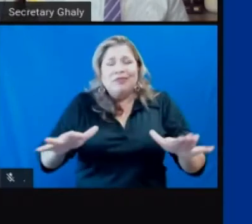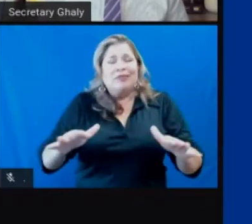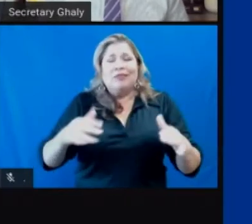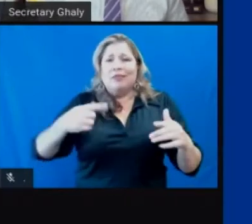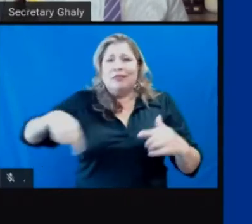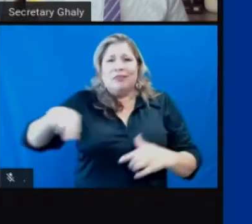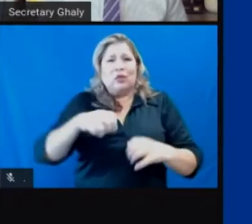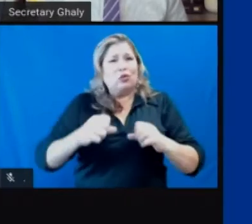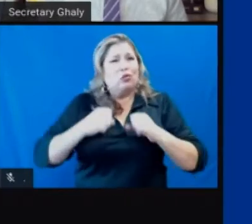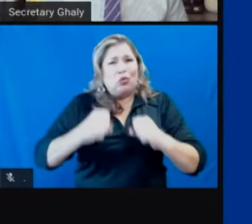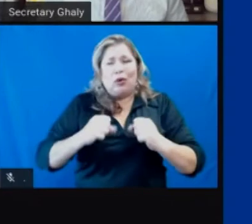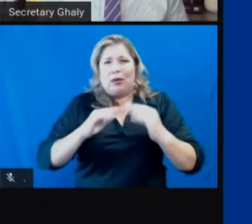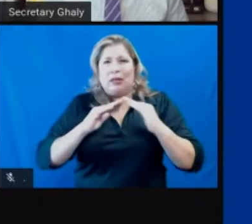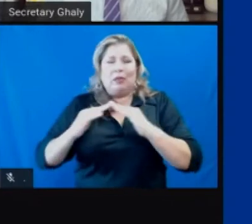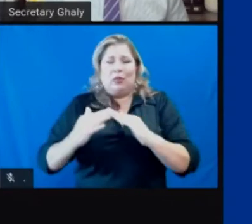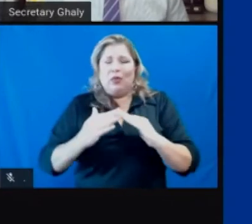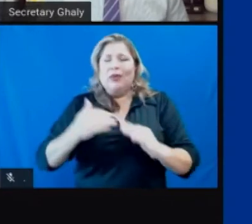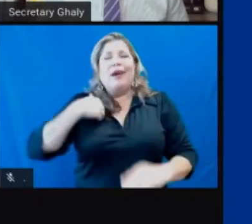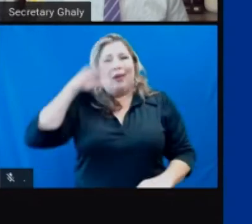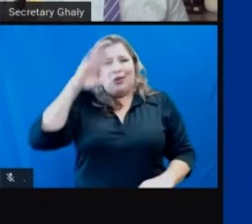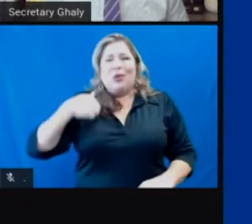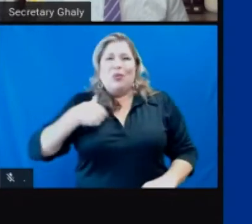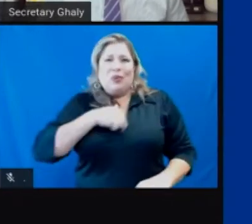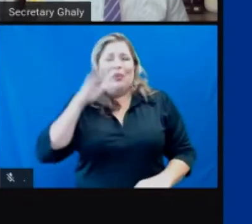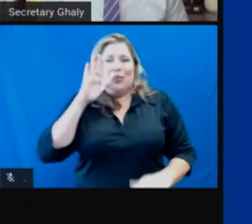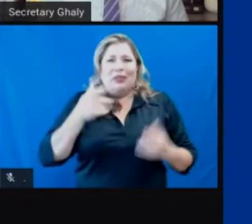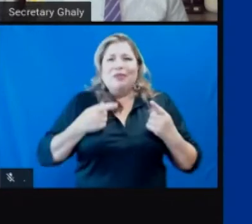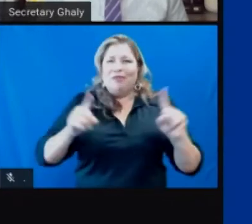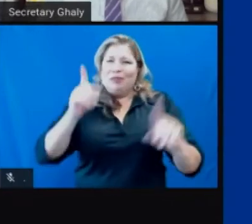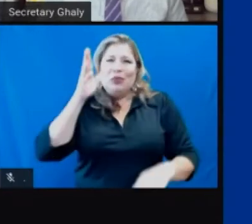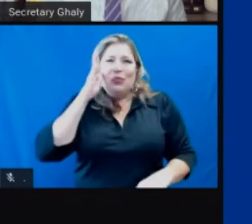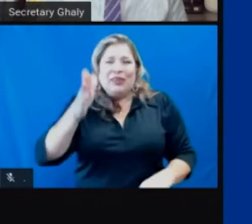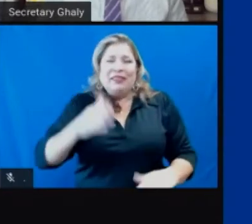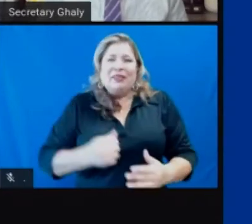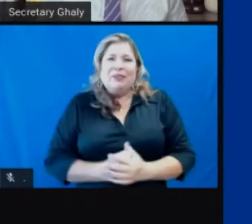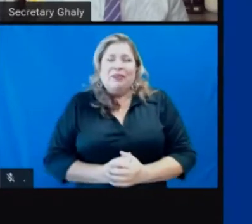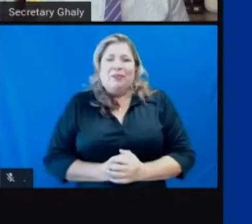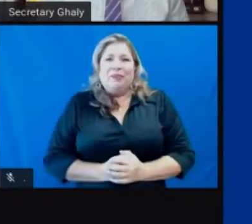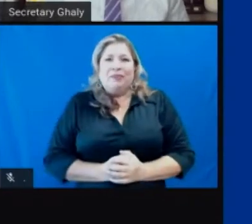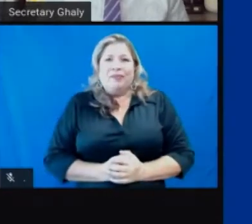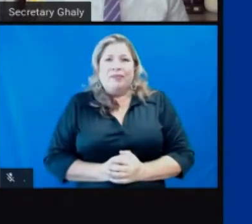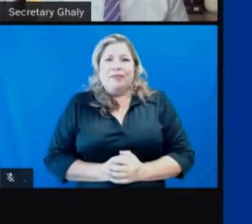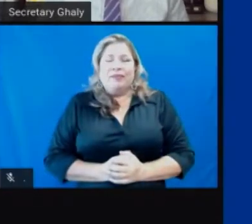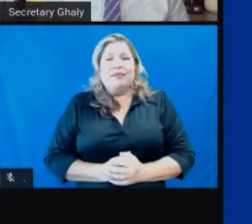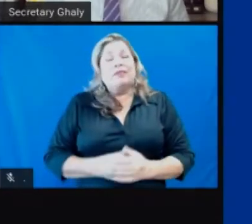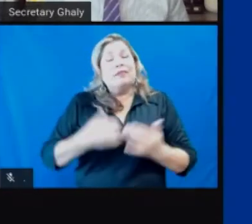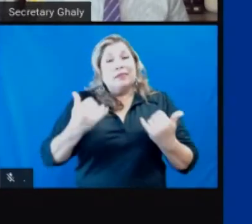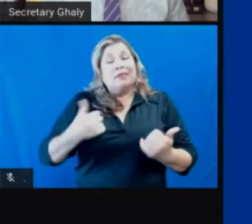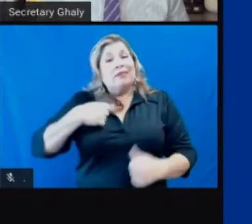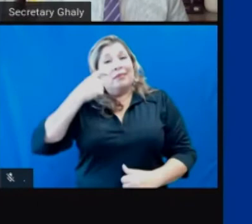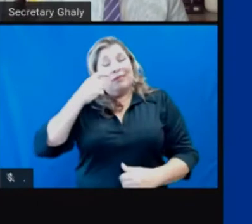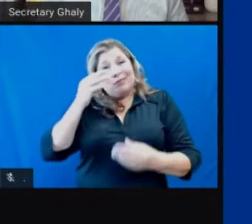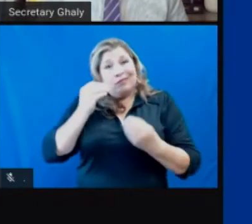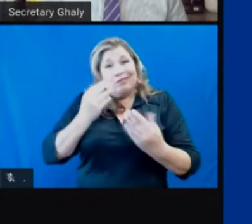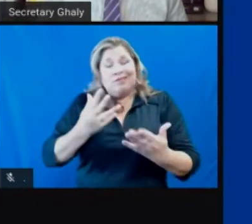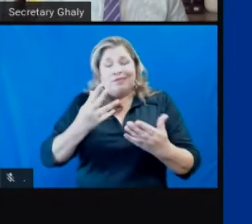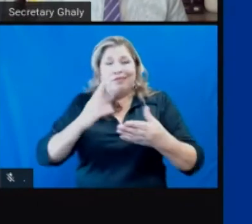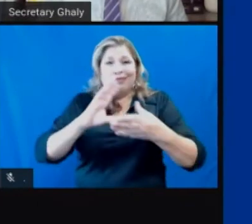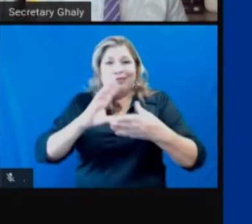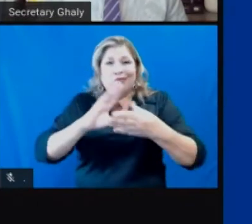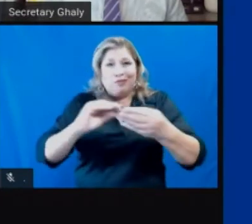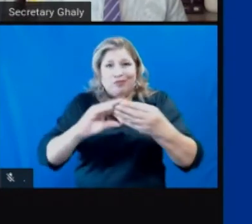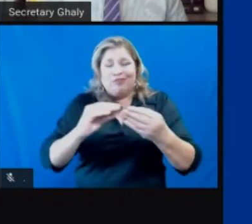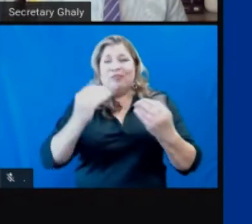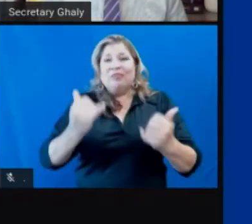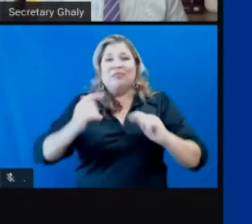that that's exactly what we will do. So with that, based on the information that I've shared, hope to take questions